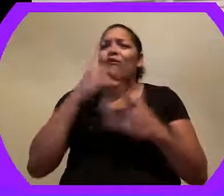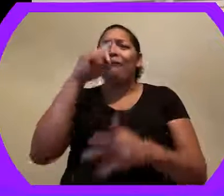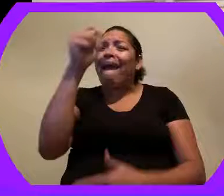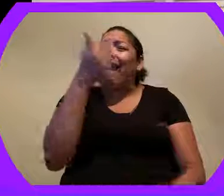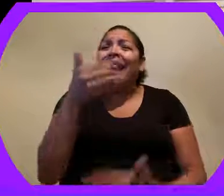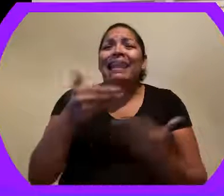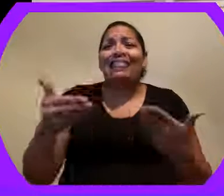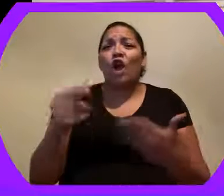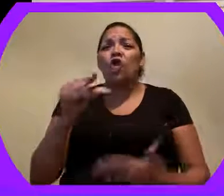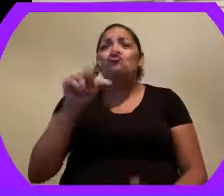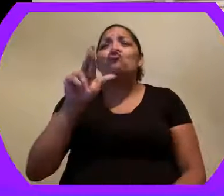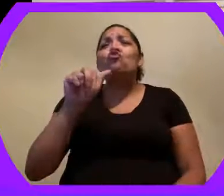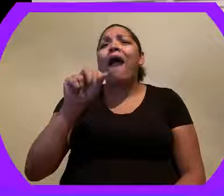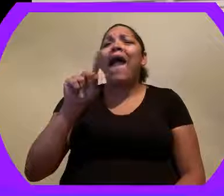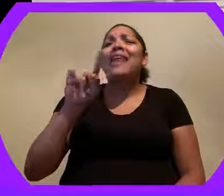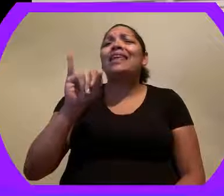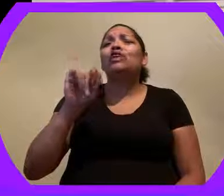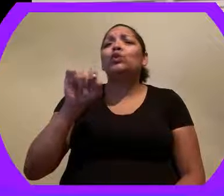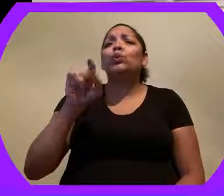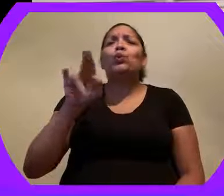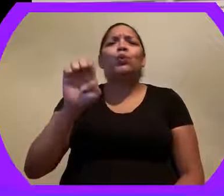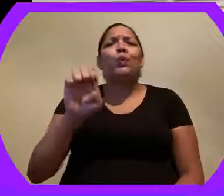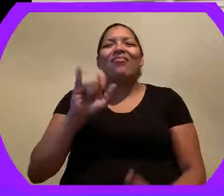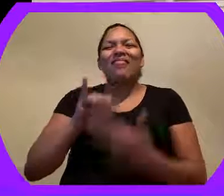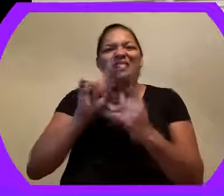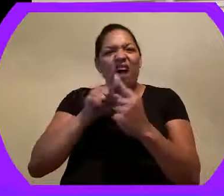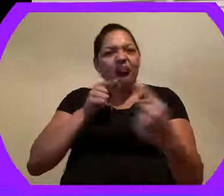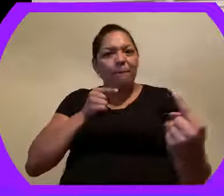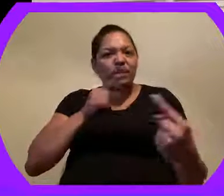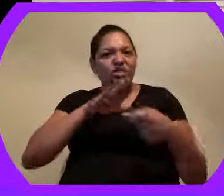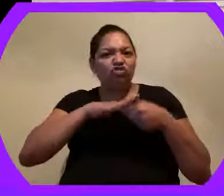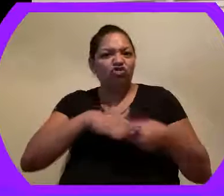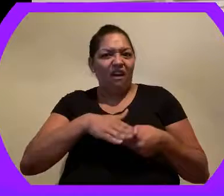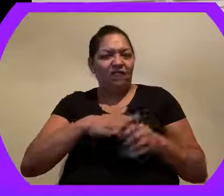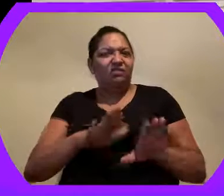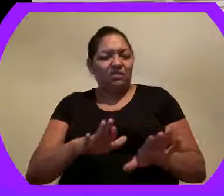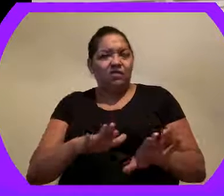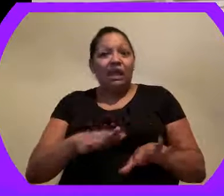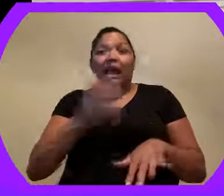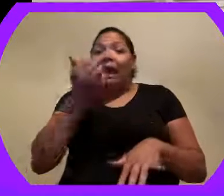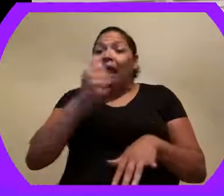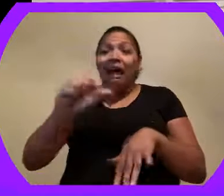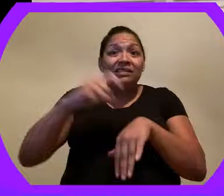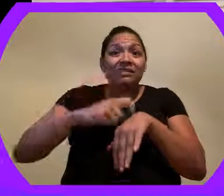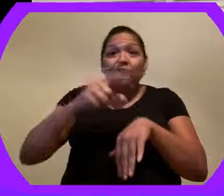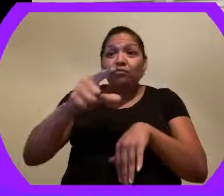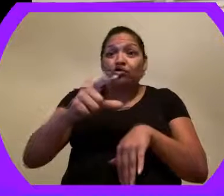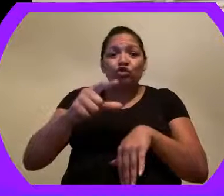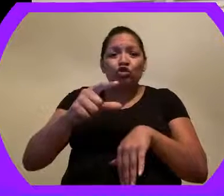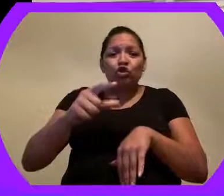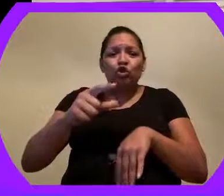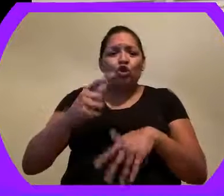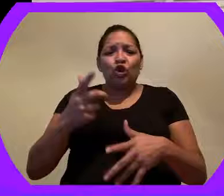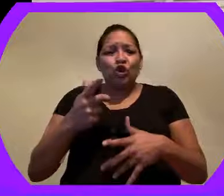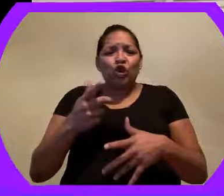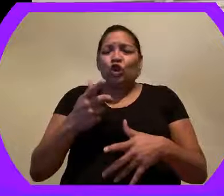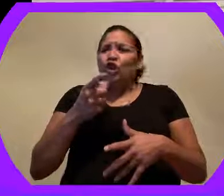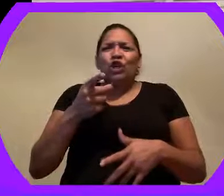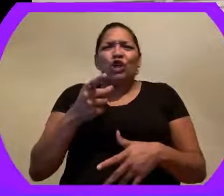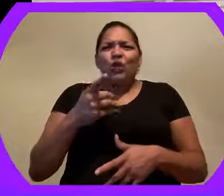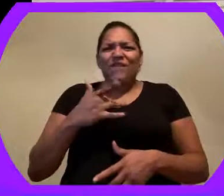now. You can be grateful for anything. Gratitude is literally the opposite of stress. If at any point you